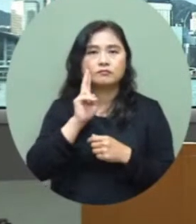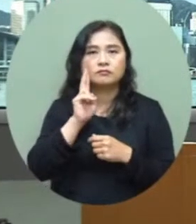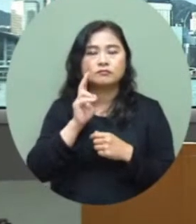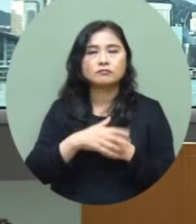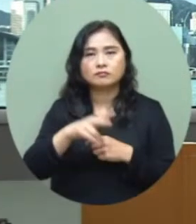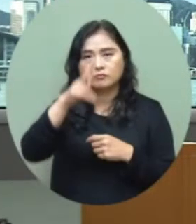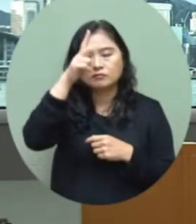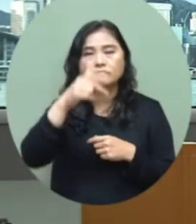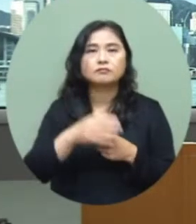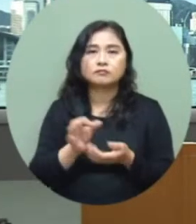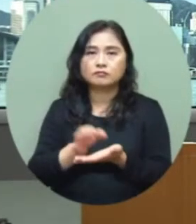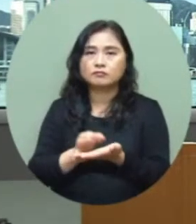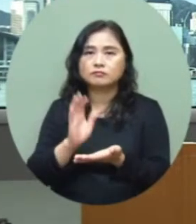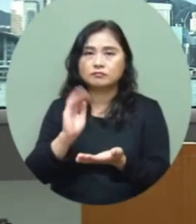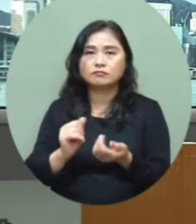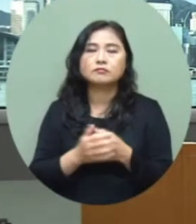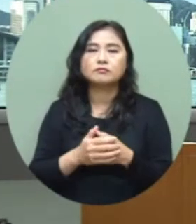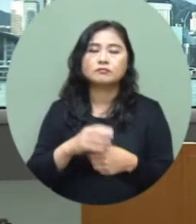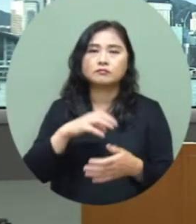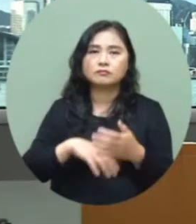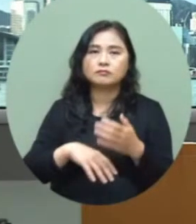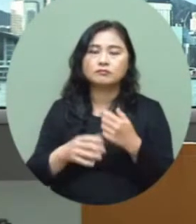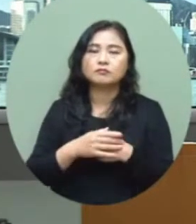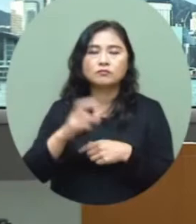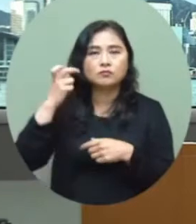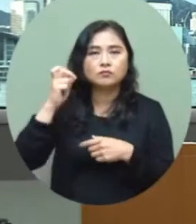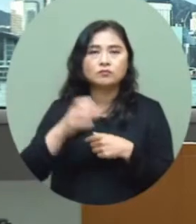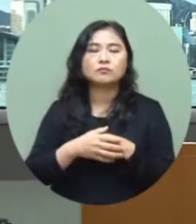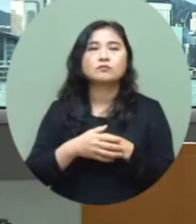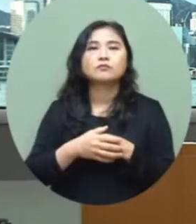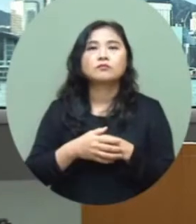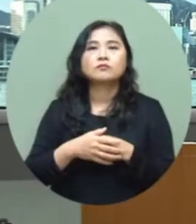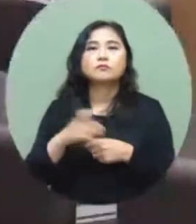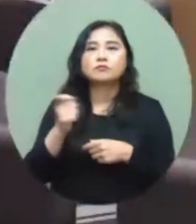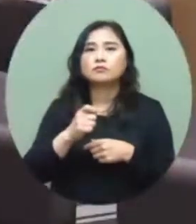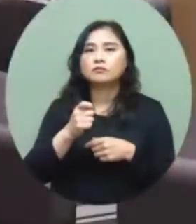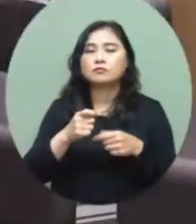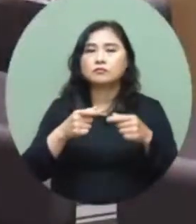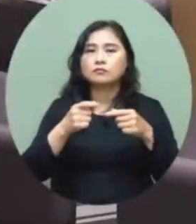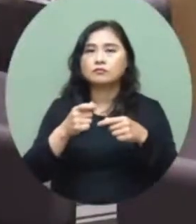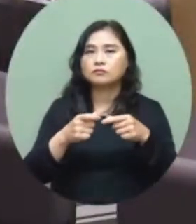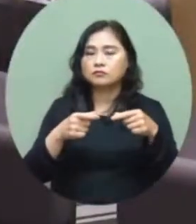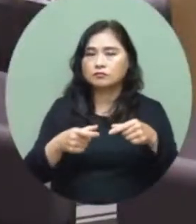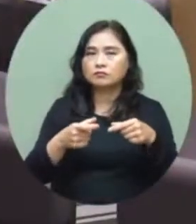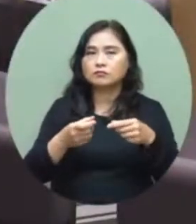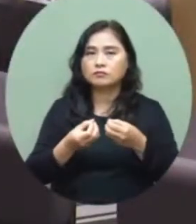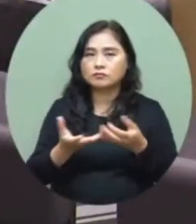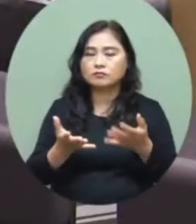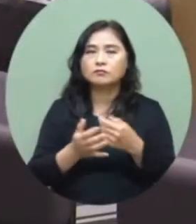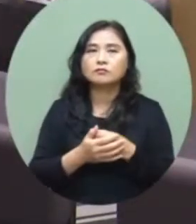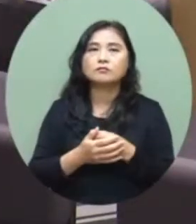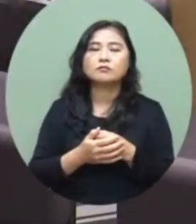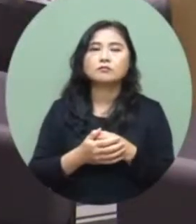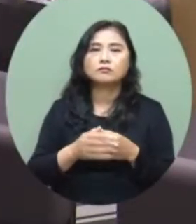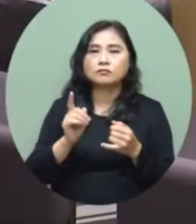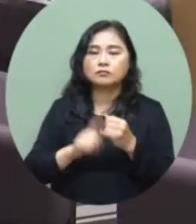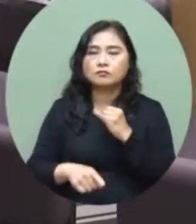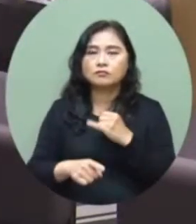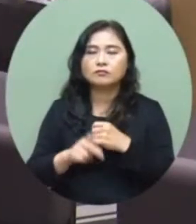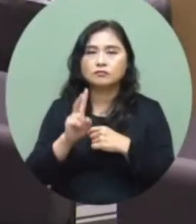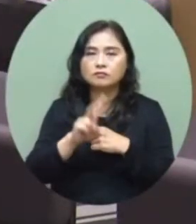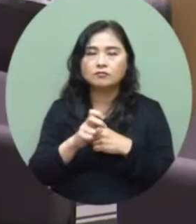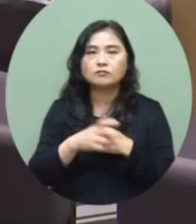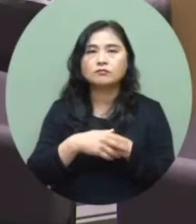get those test kits? What about other avenues or venues of the government where they can get those